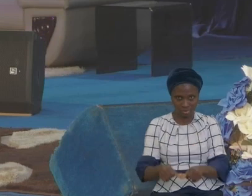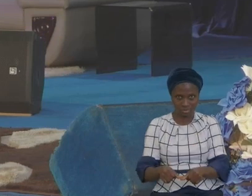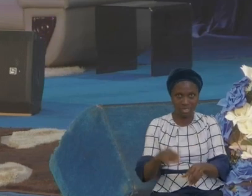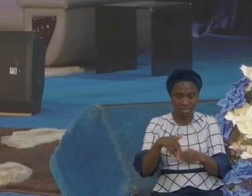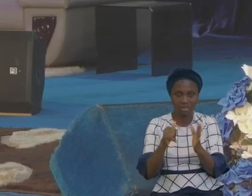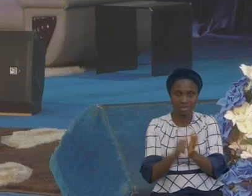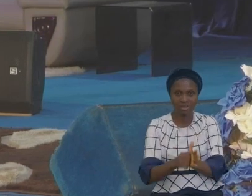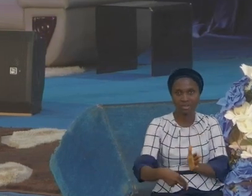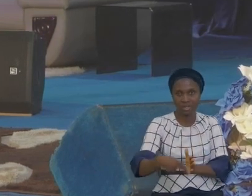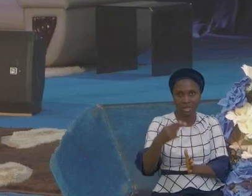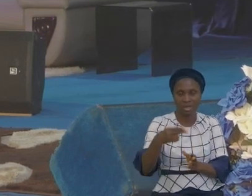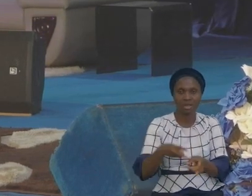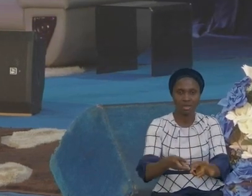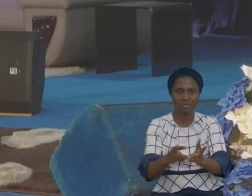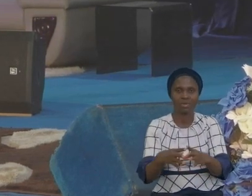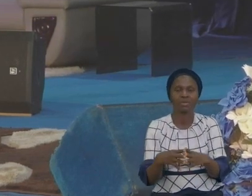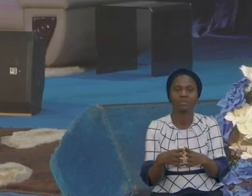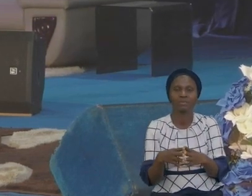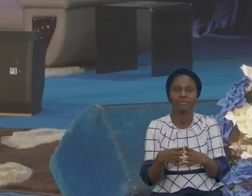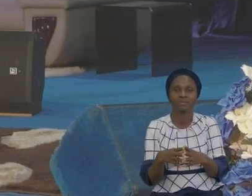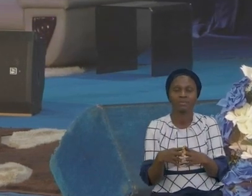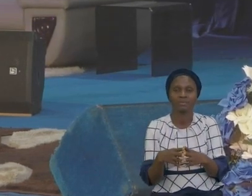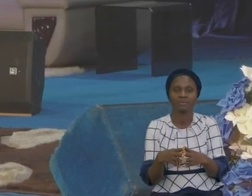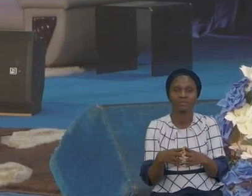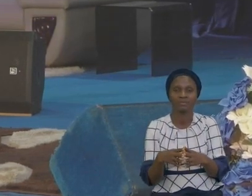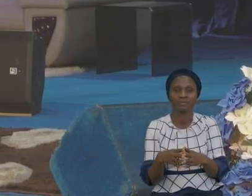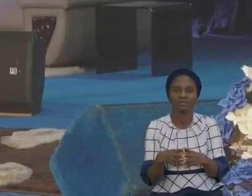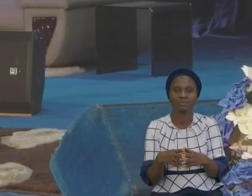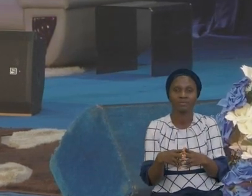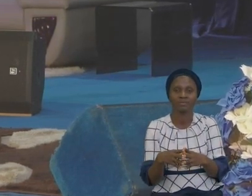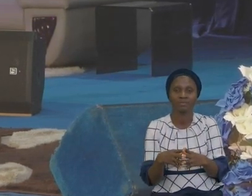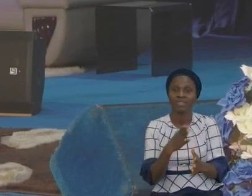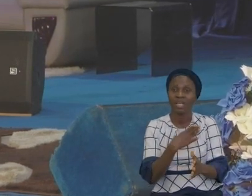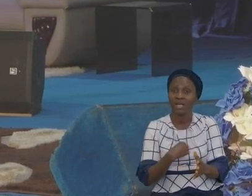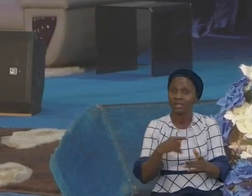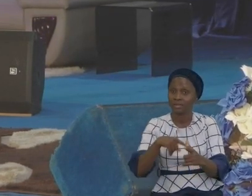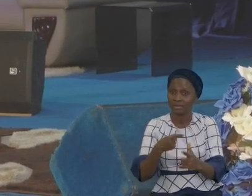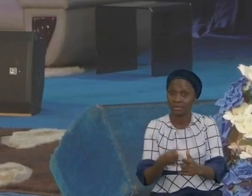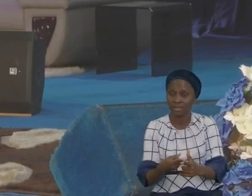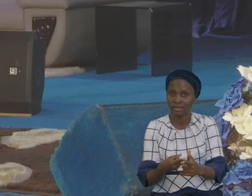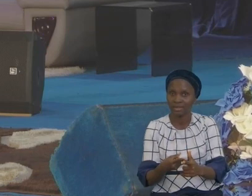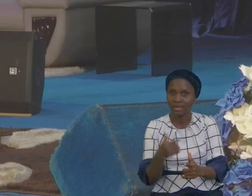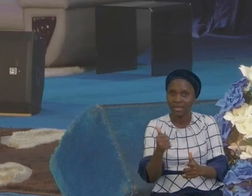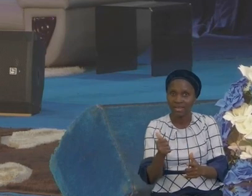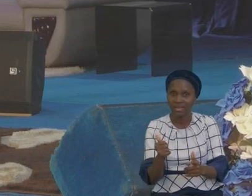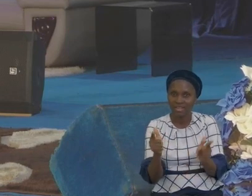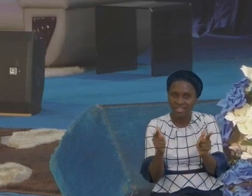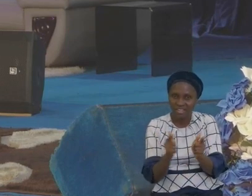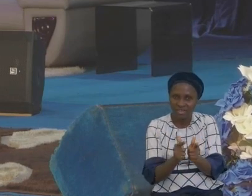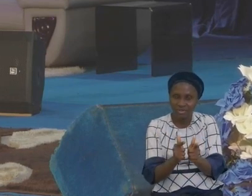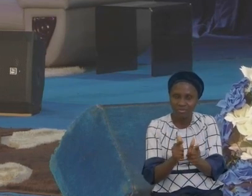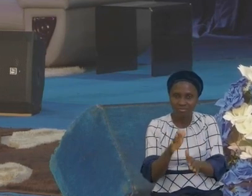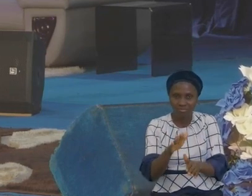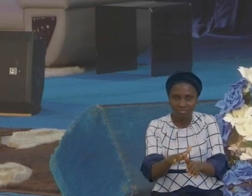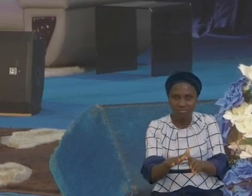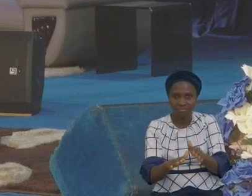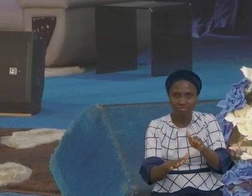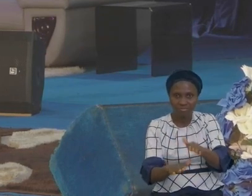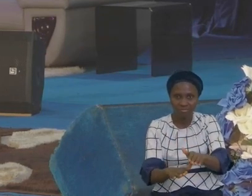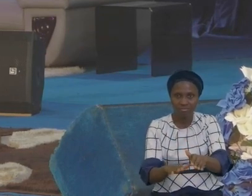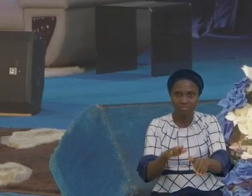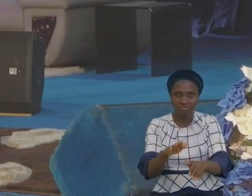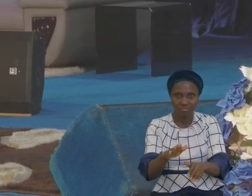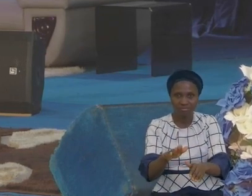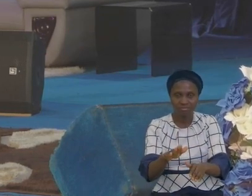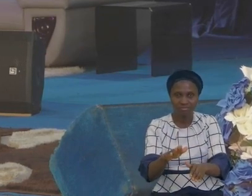And then a little step. We call it baby step. One leg after